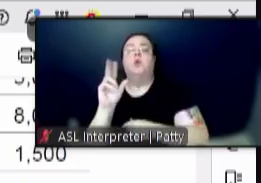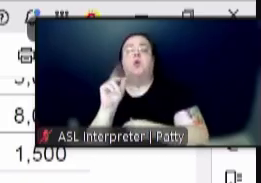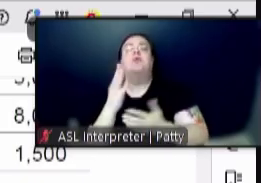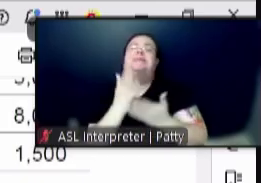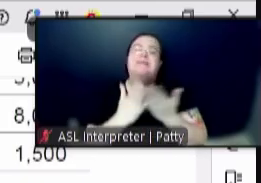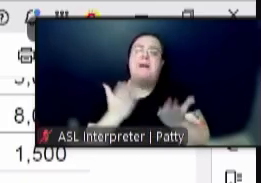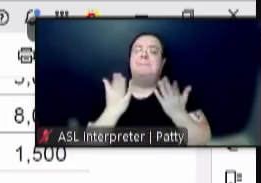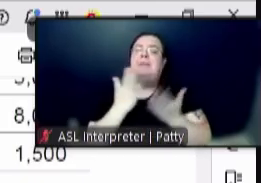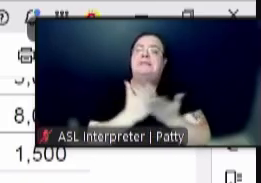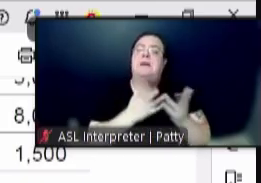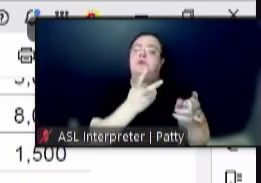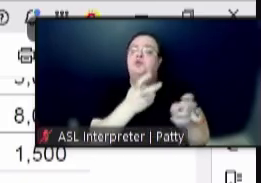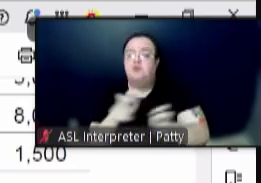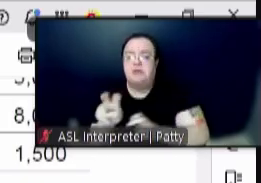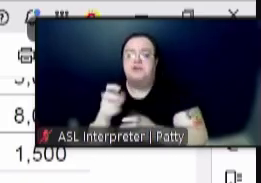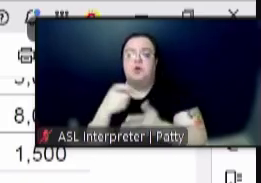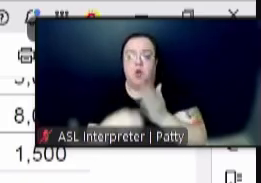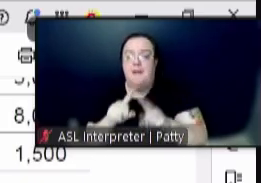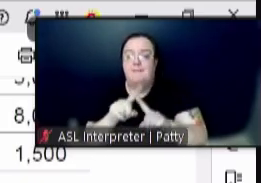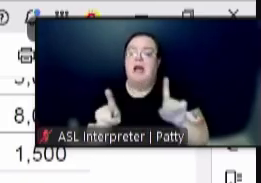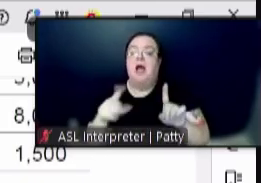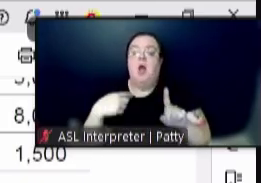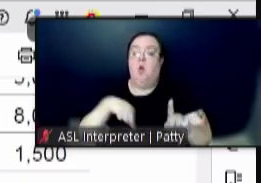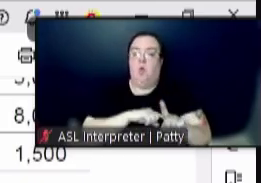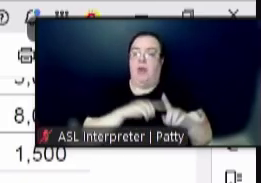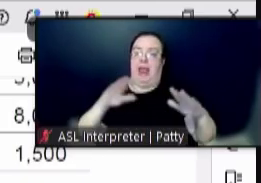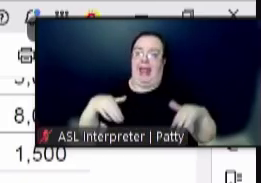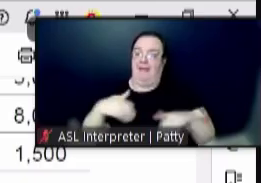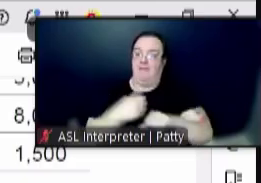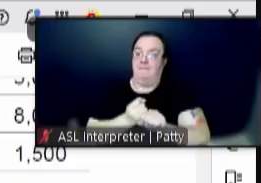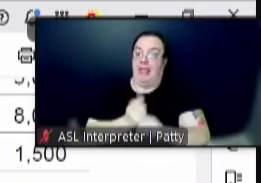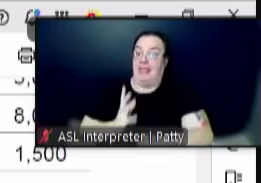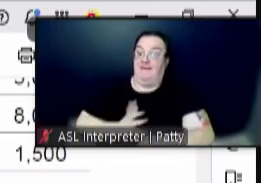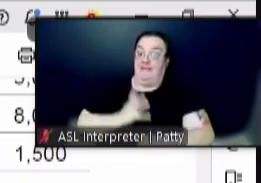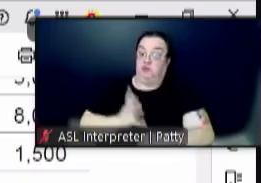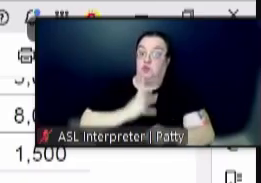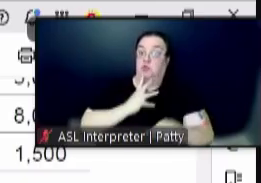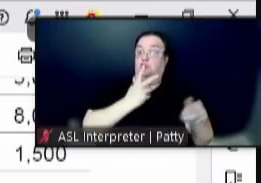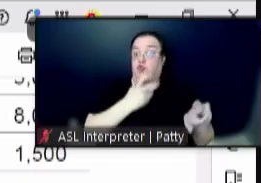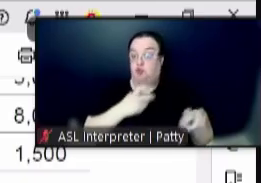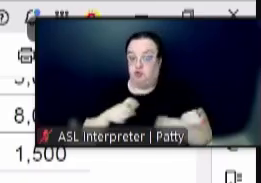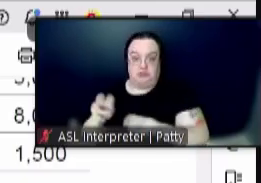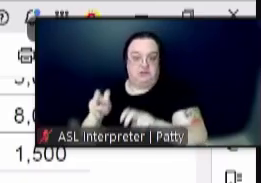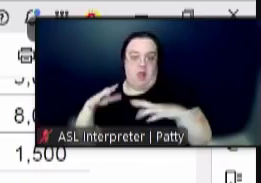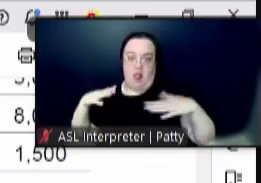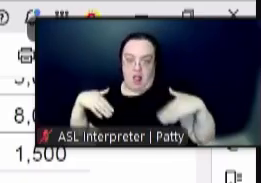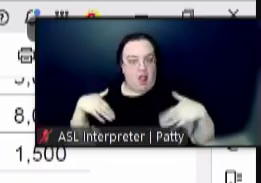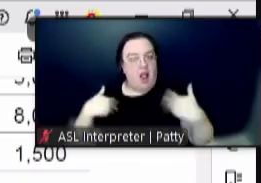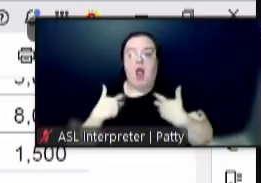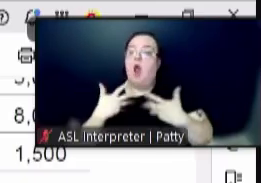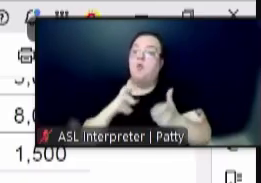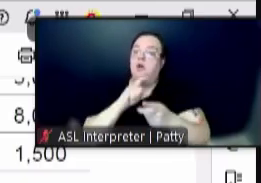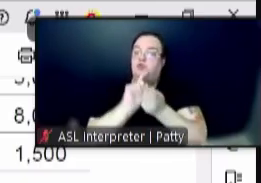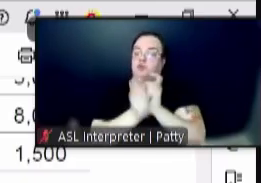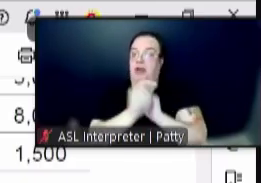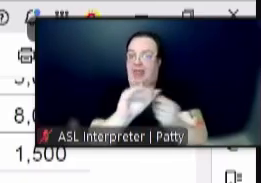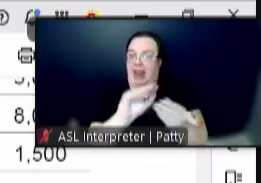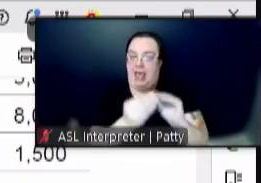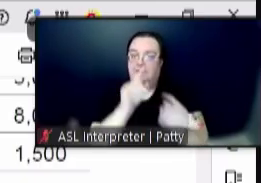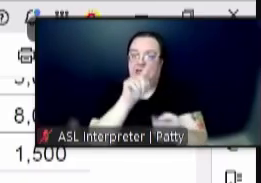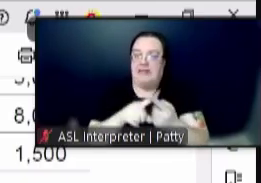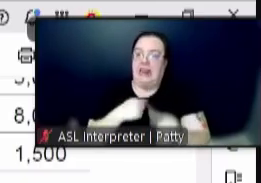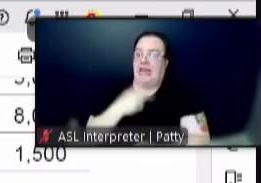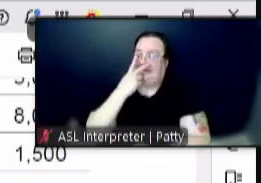but we haven't made that official transition yet. And I don't want to change those numbers until I see a